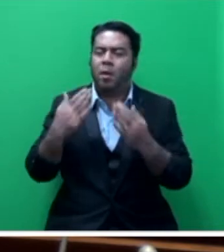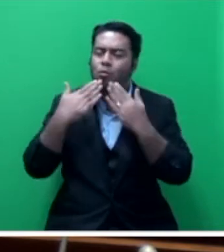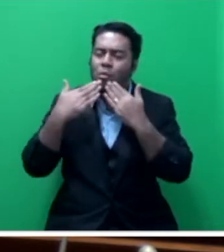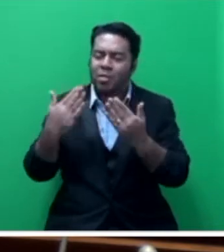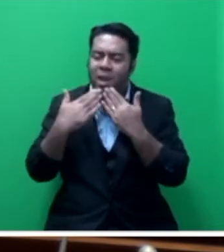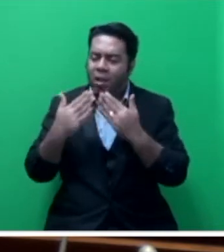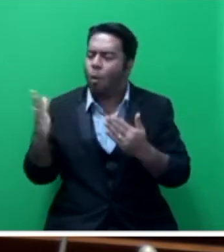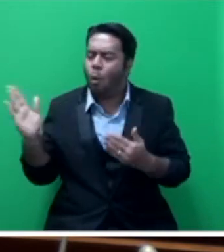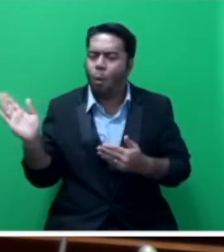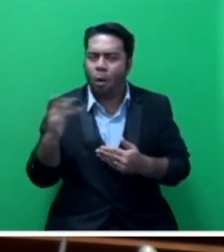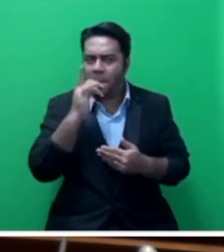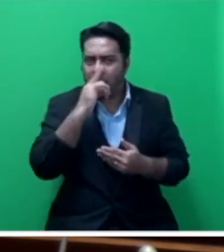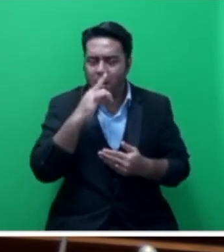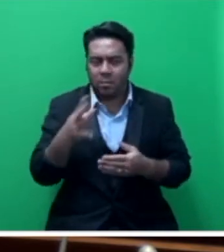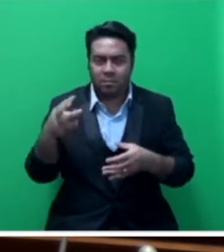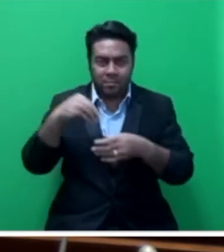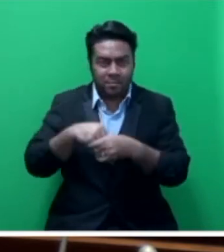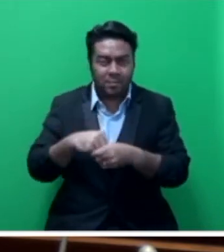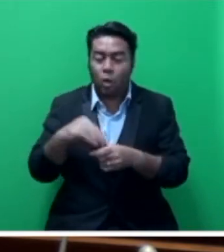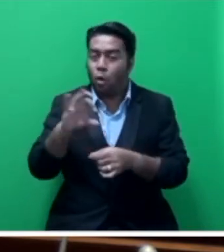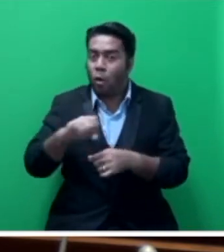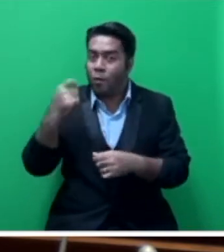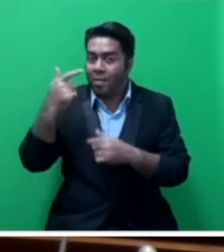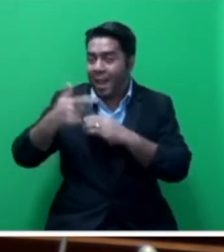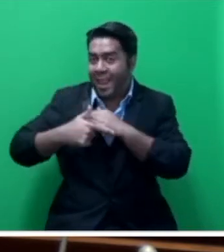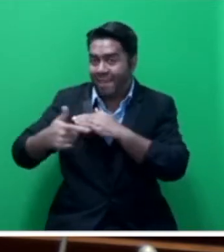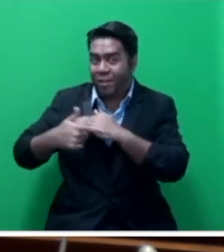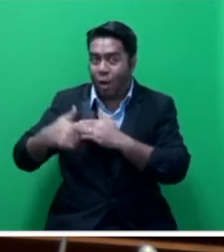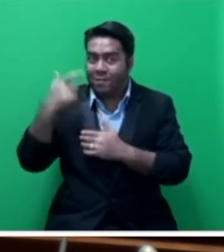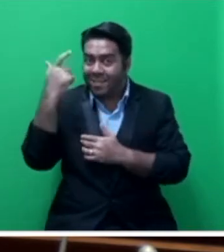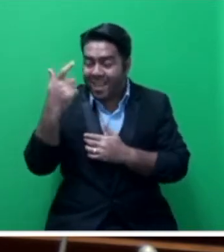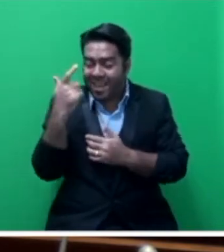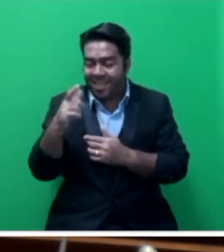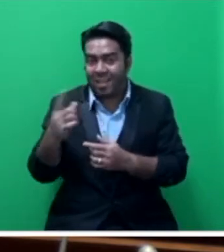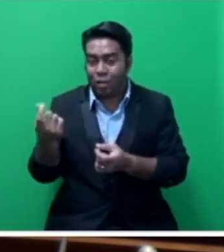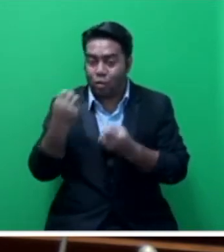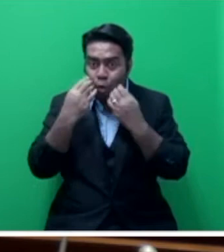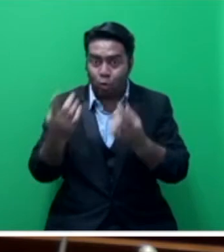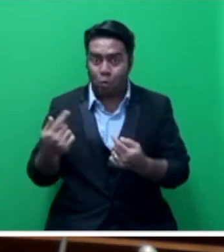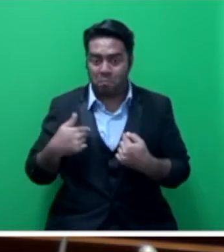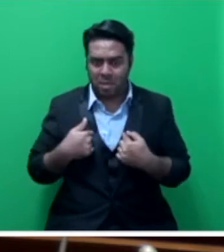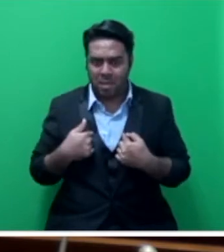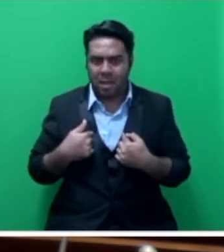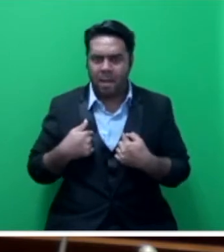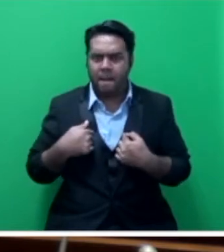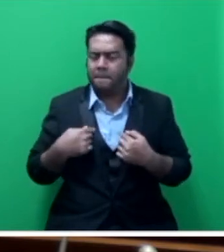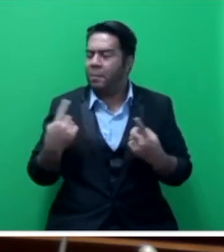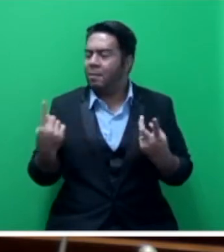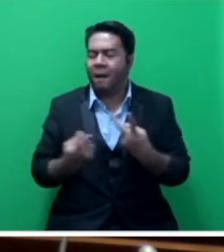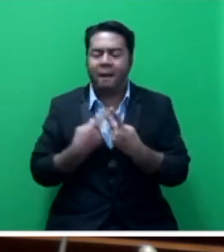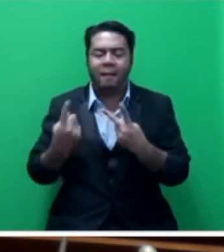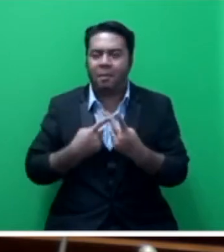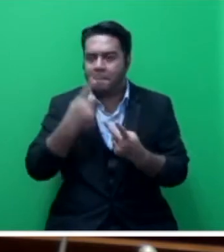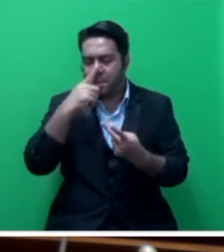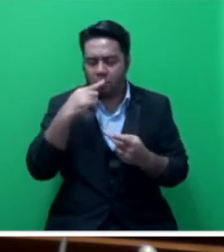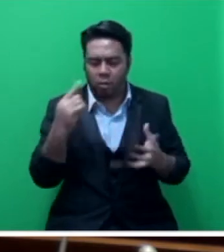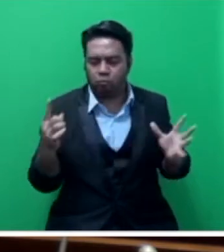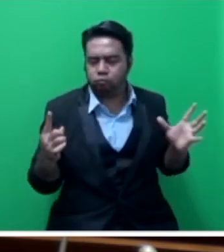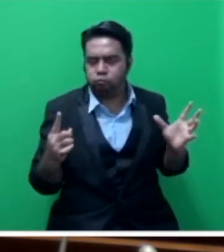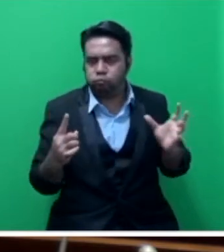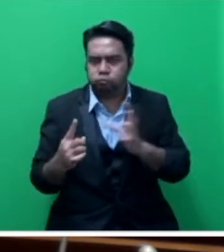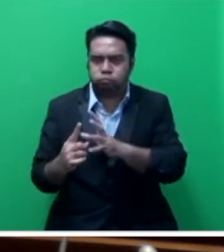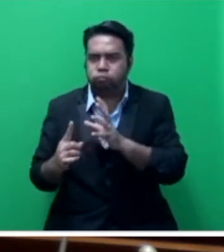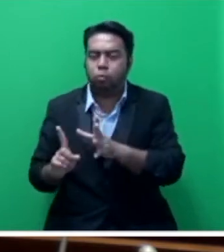unsung heroes, and not only for the level of care that they actually showed to me, but the countless number of Fijians and visitors